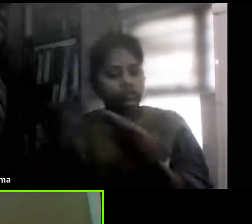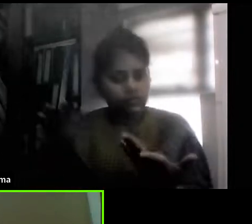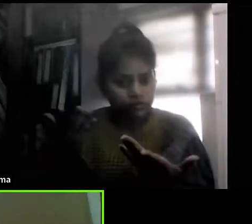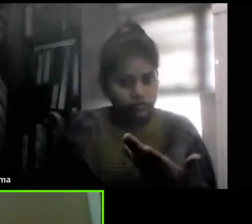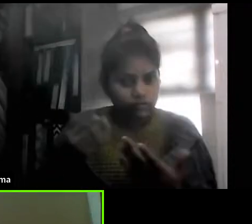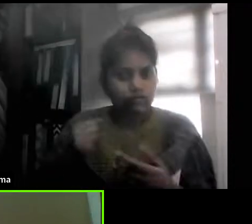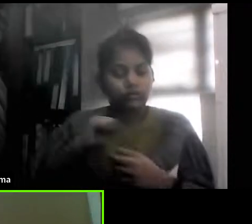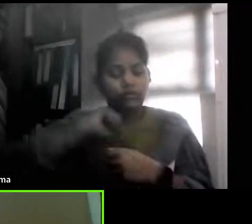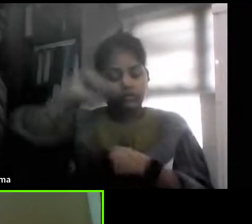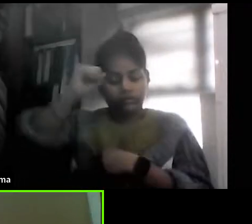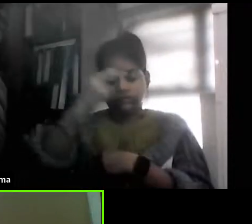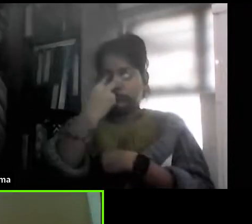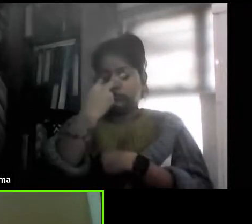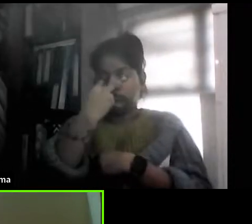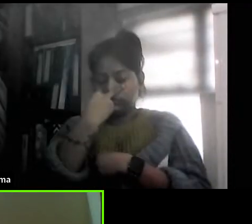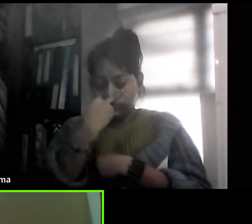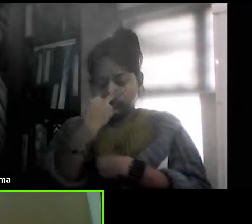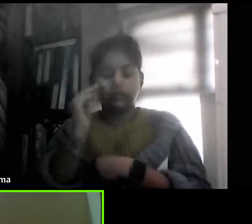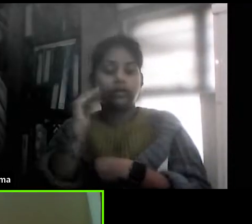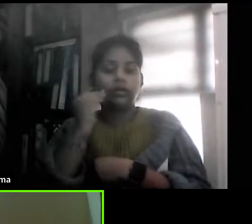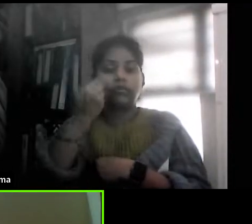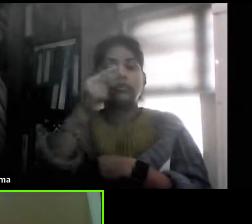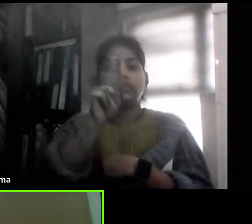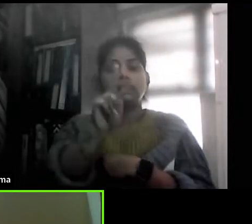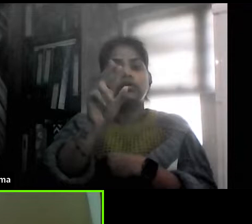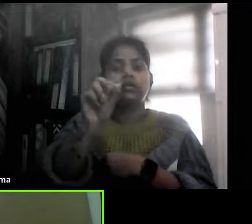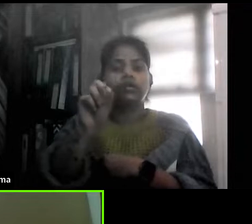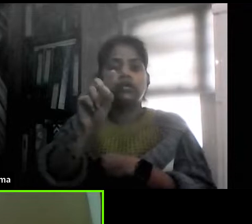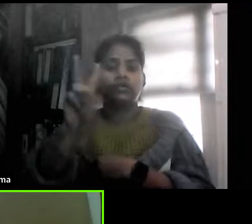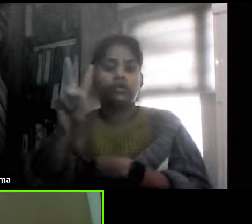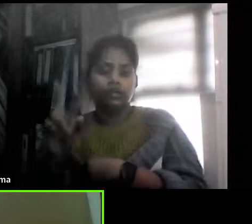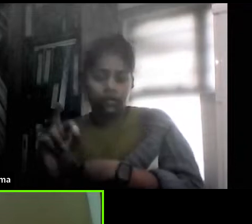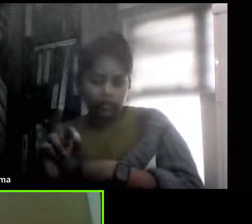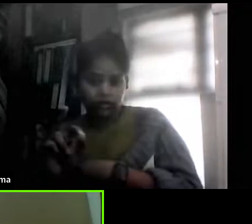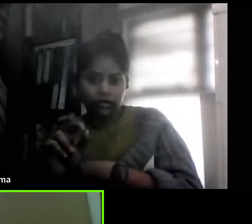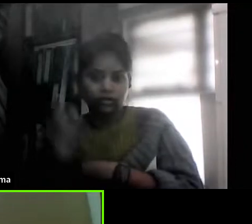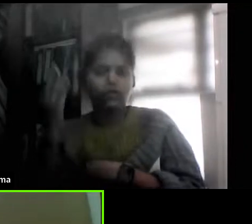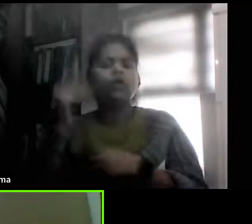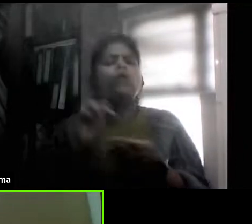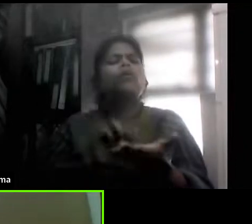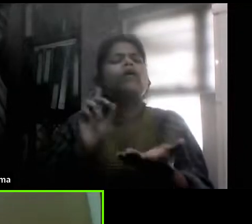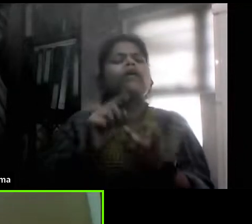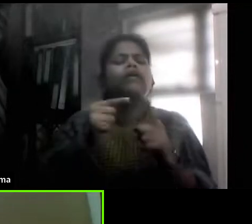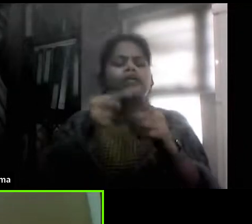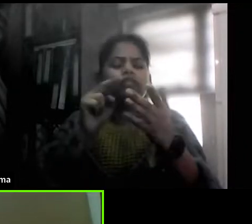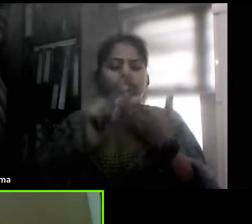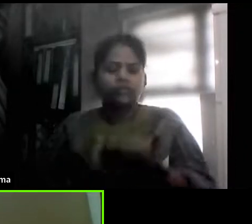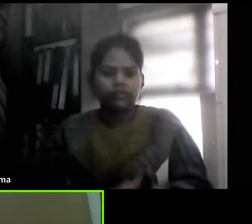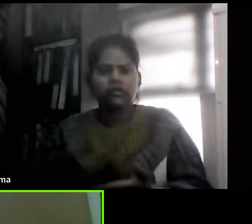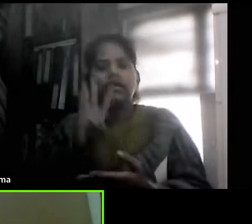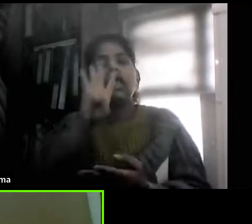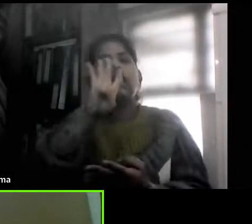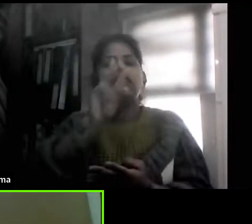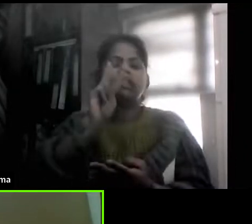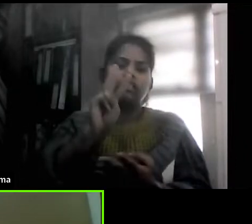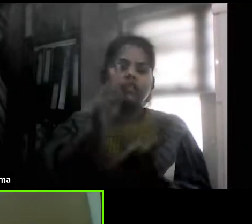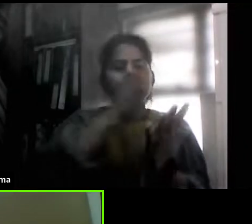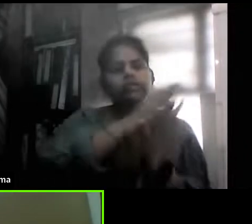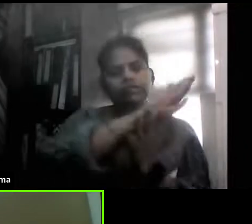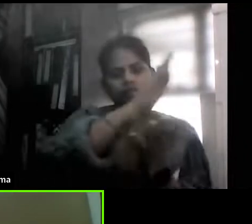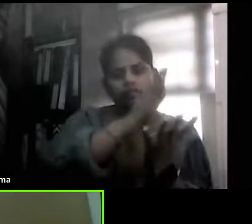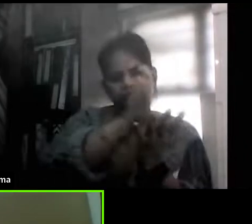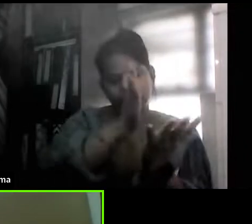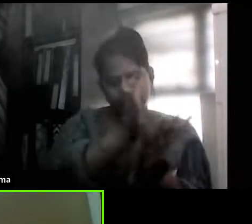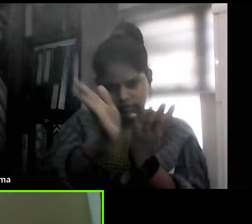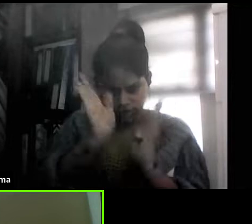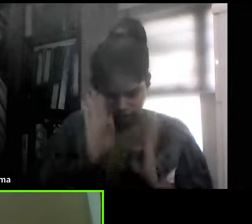in Post-2010 Tamil Nadu." I have divided my paper into three sections for the